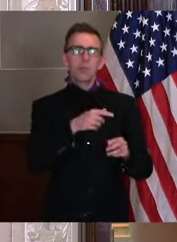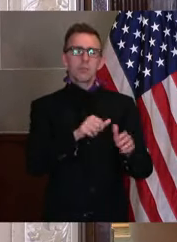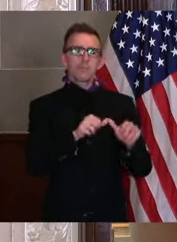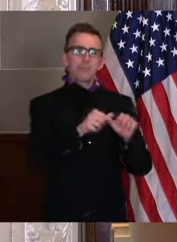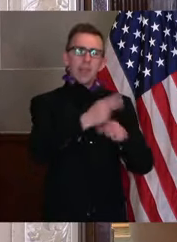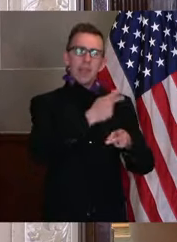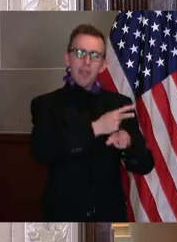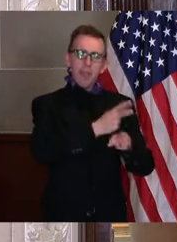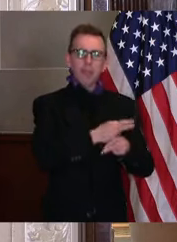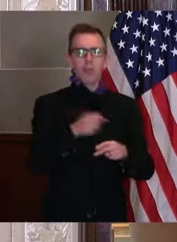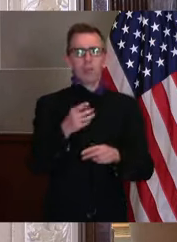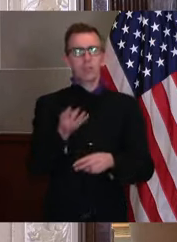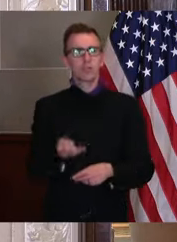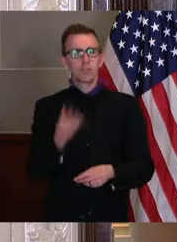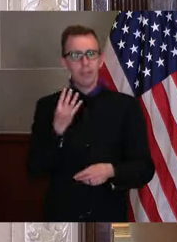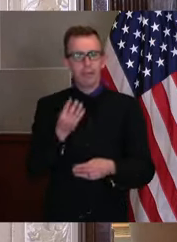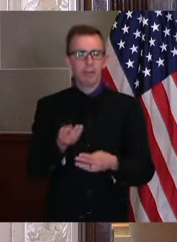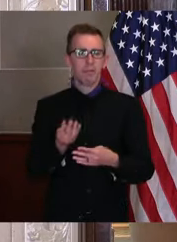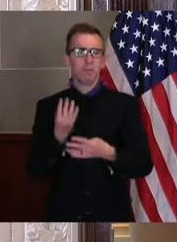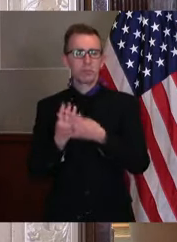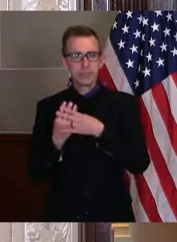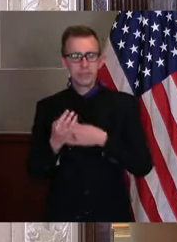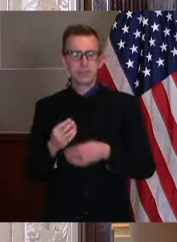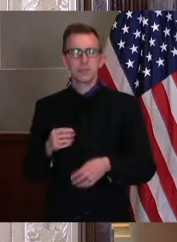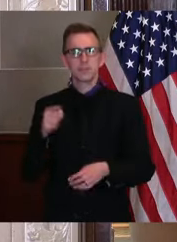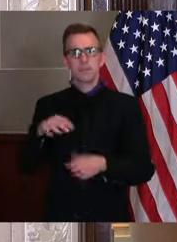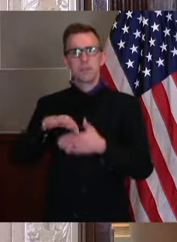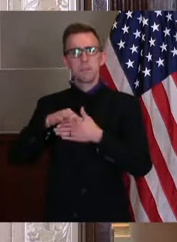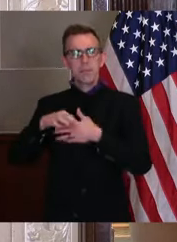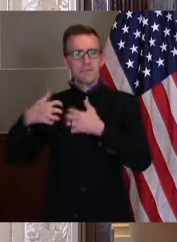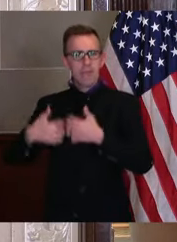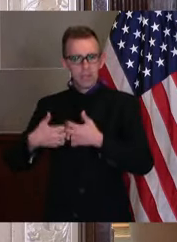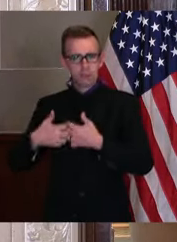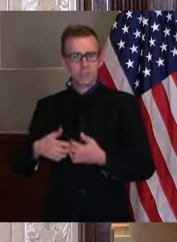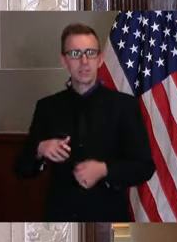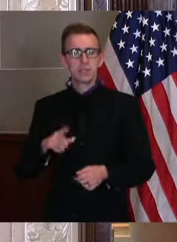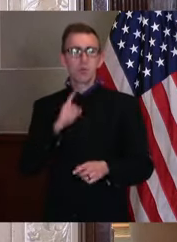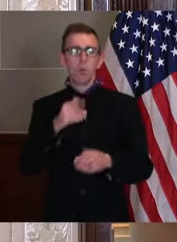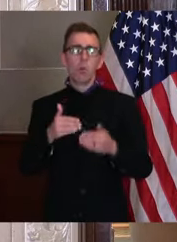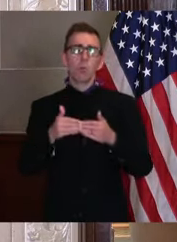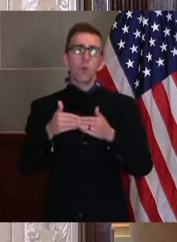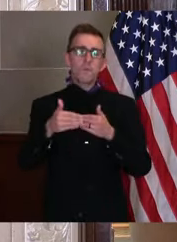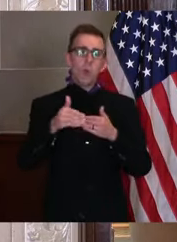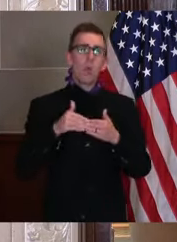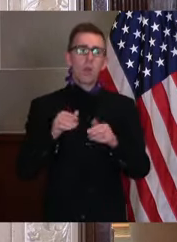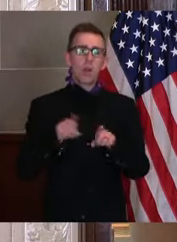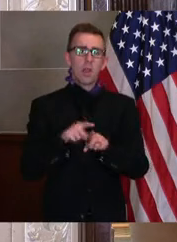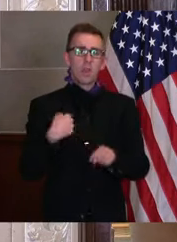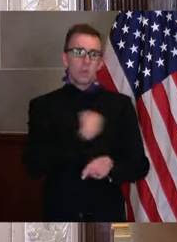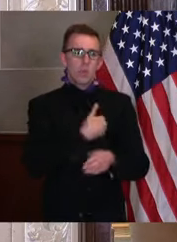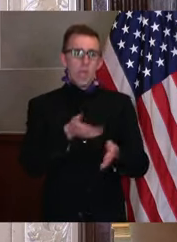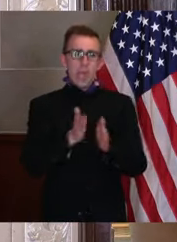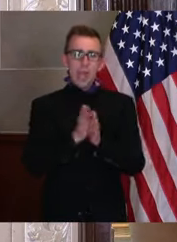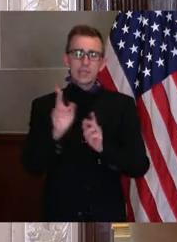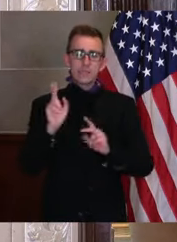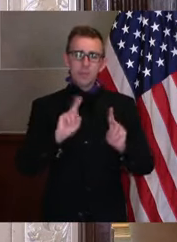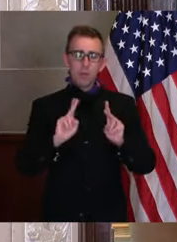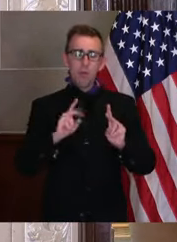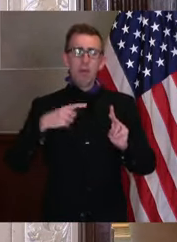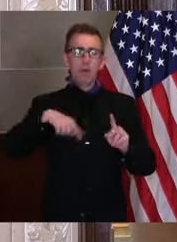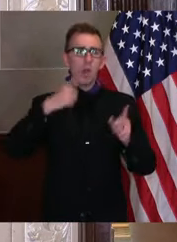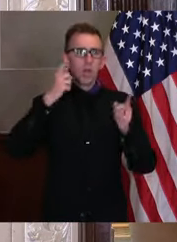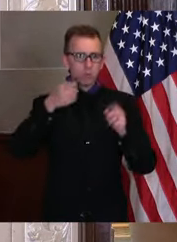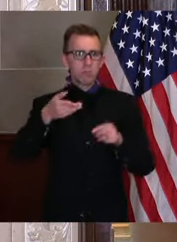our jails, our prisons, our meatpacking plants. So going forward, we're going to ask many Missourians to agree to